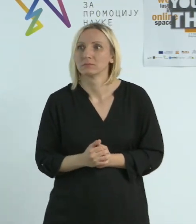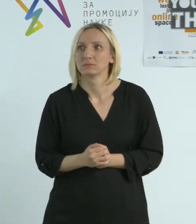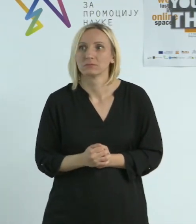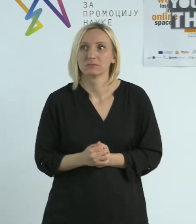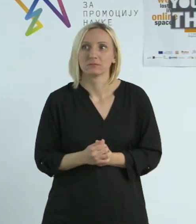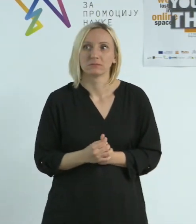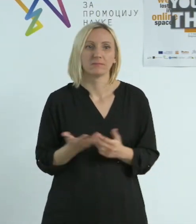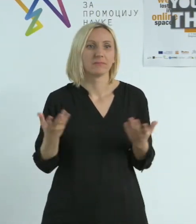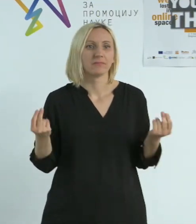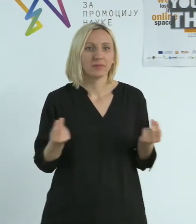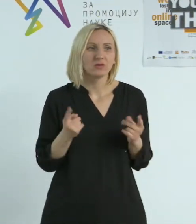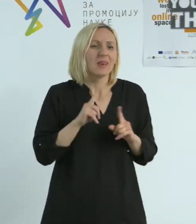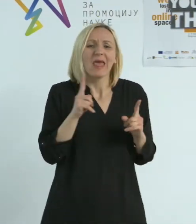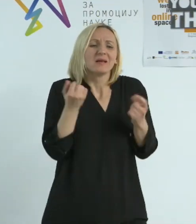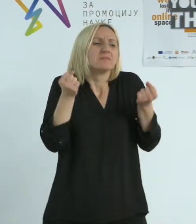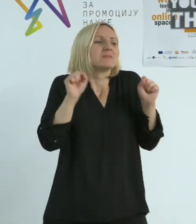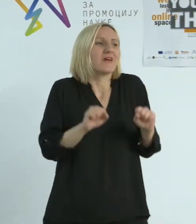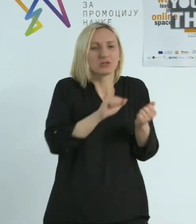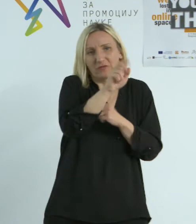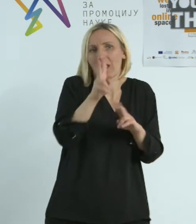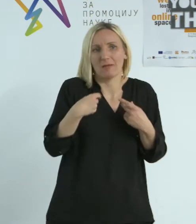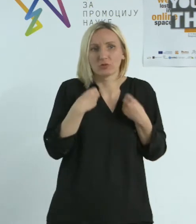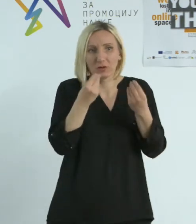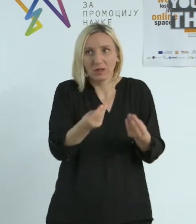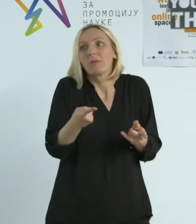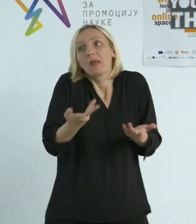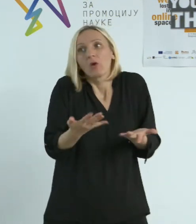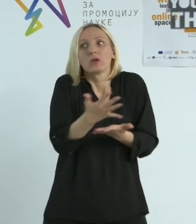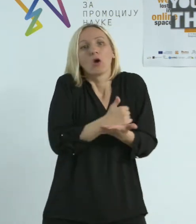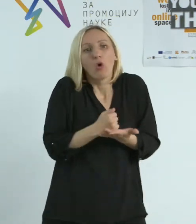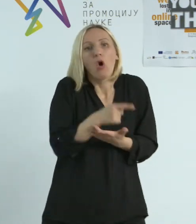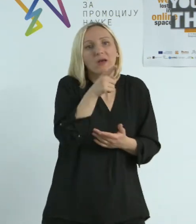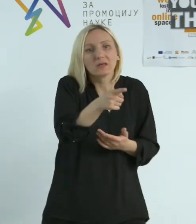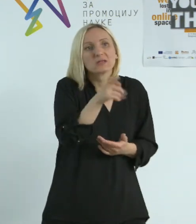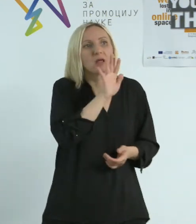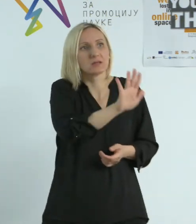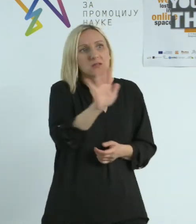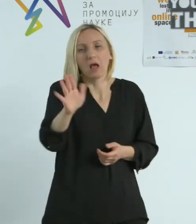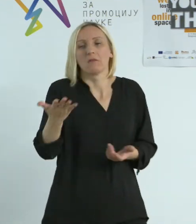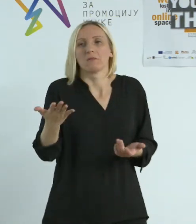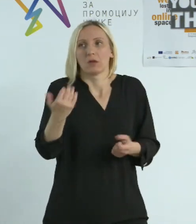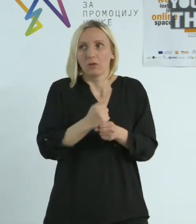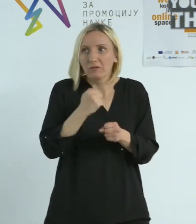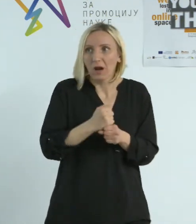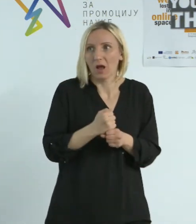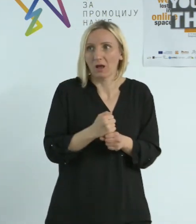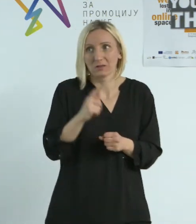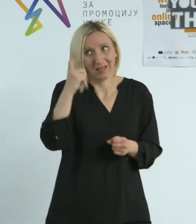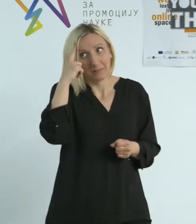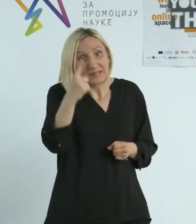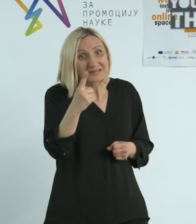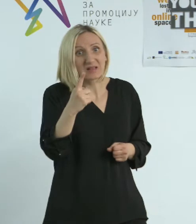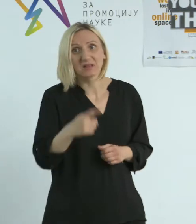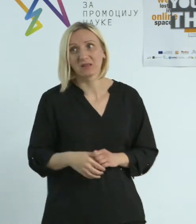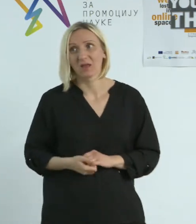okay? But maybe they don't feel that it's useful for them, for the CV, etc. So do you think